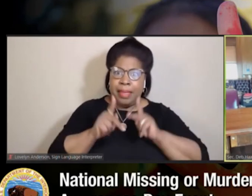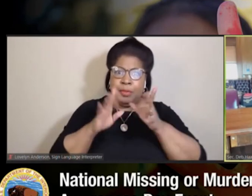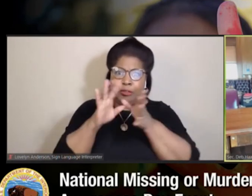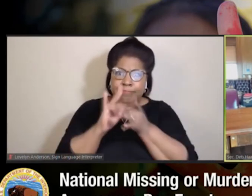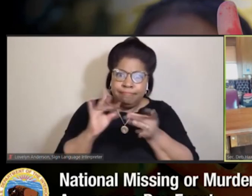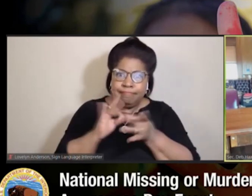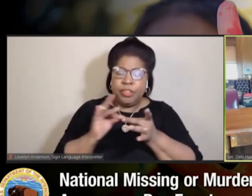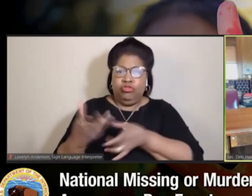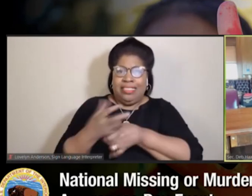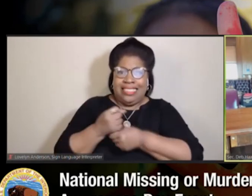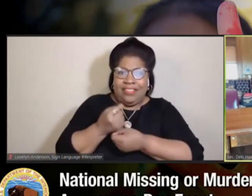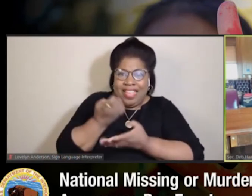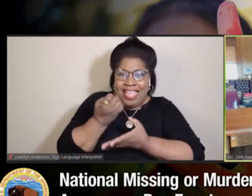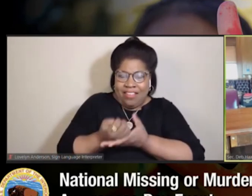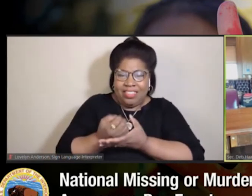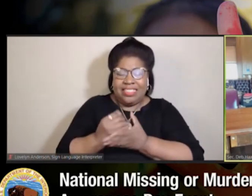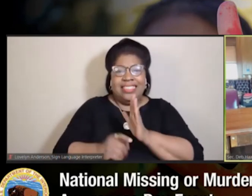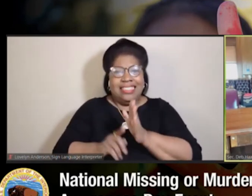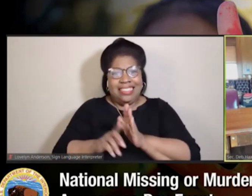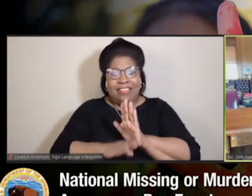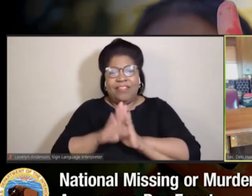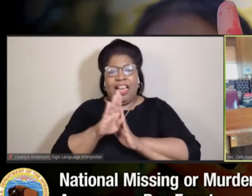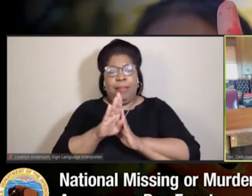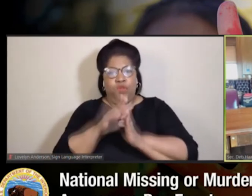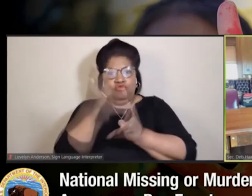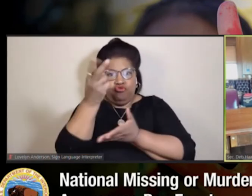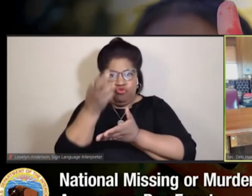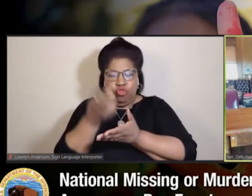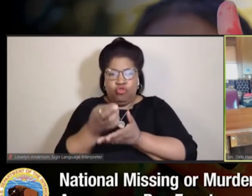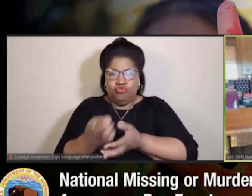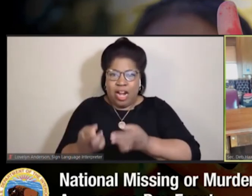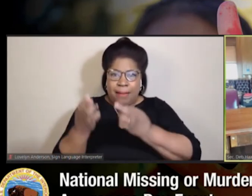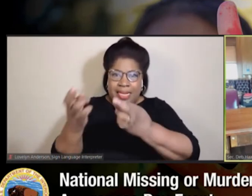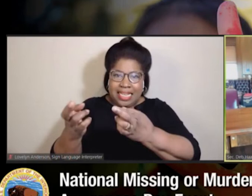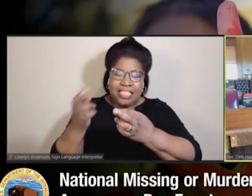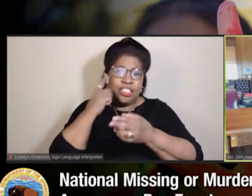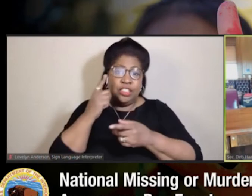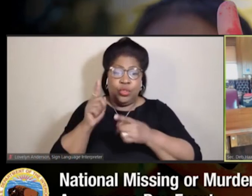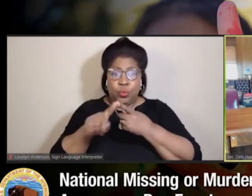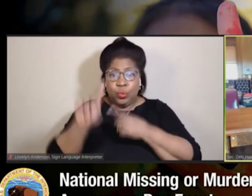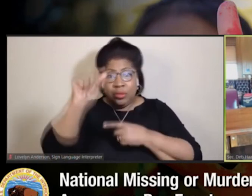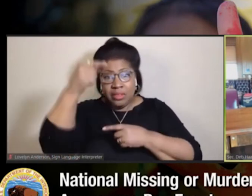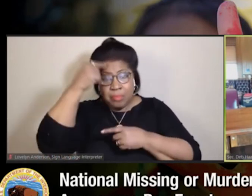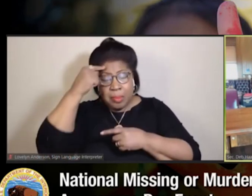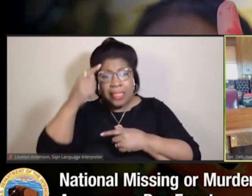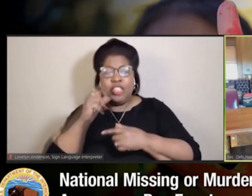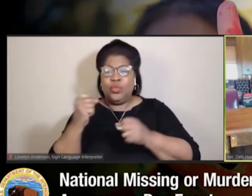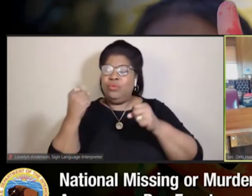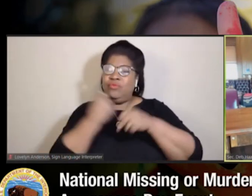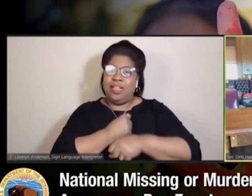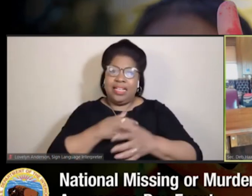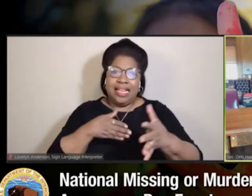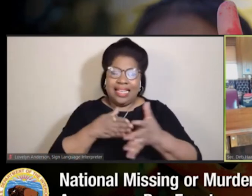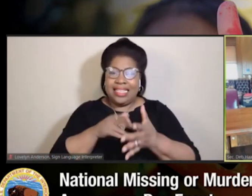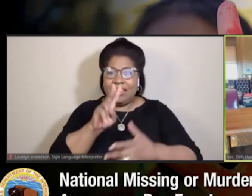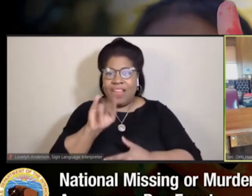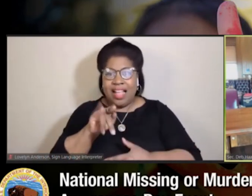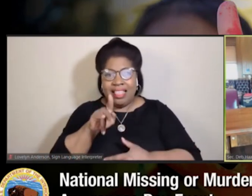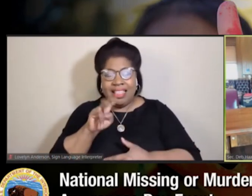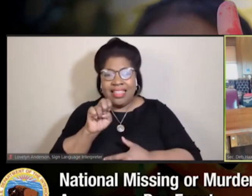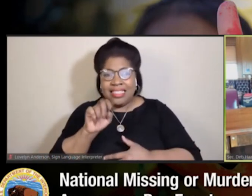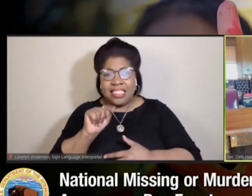to develop recommendations for the federal government to combat violent crimes against indigenous people.